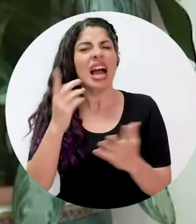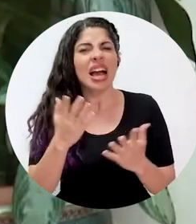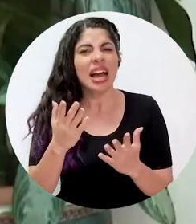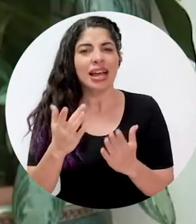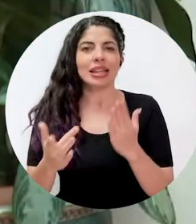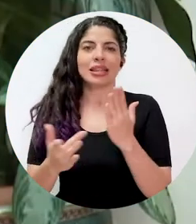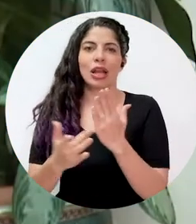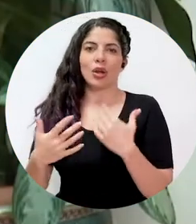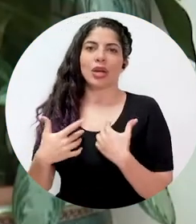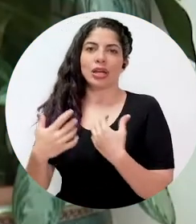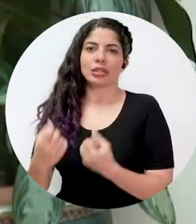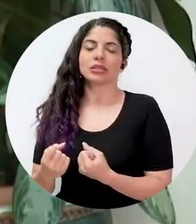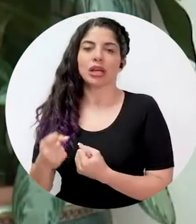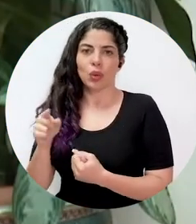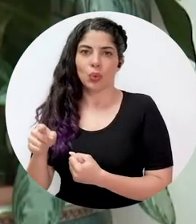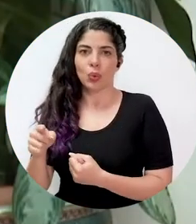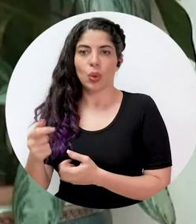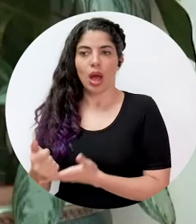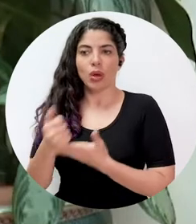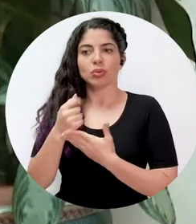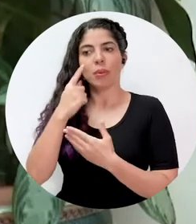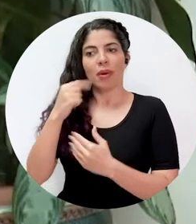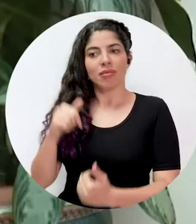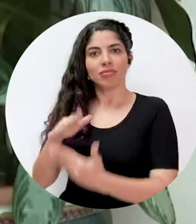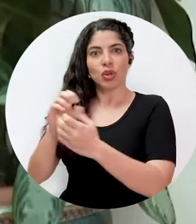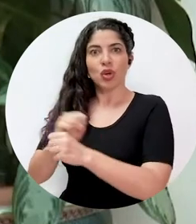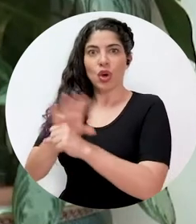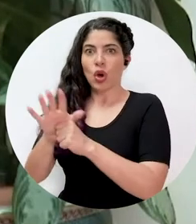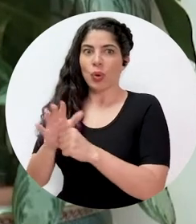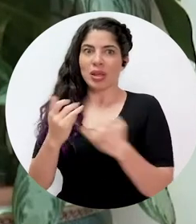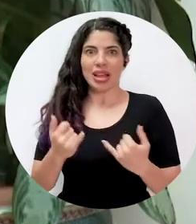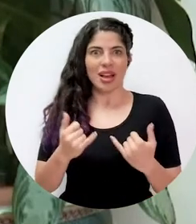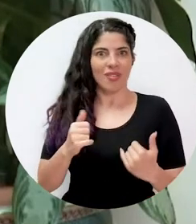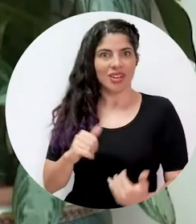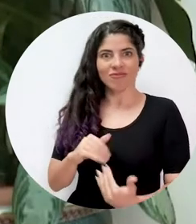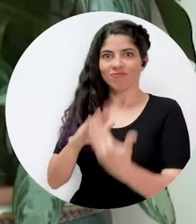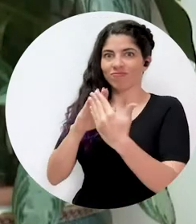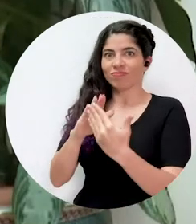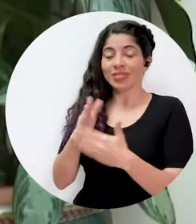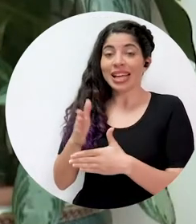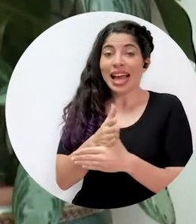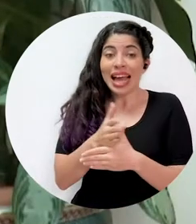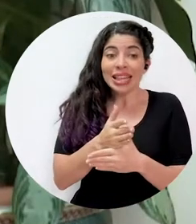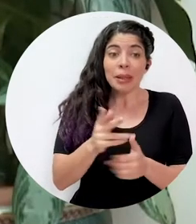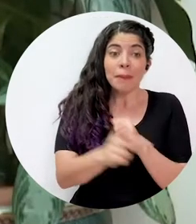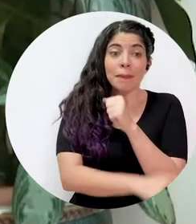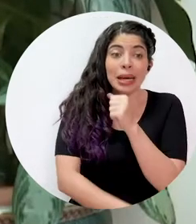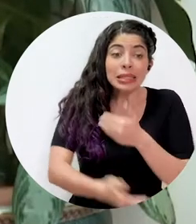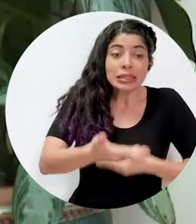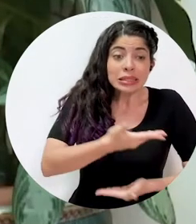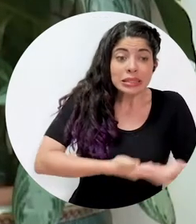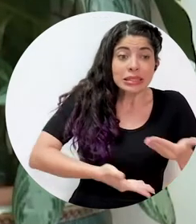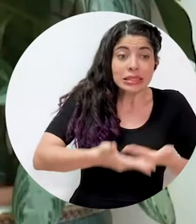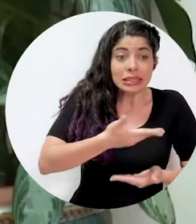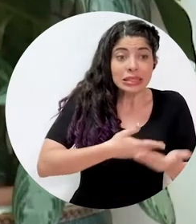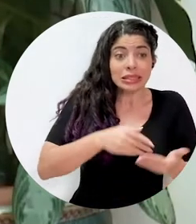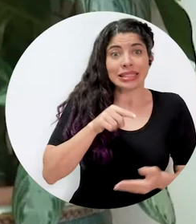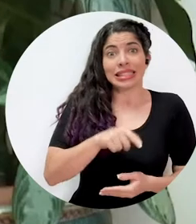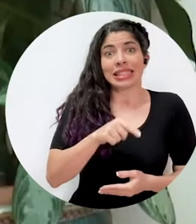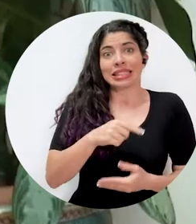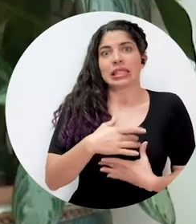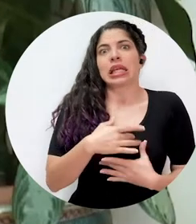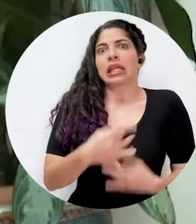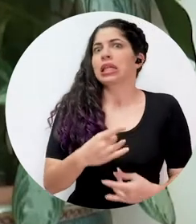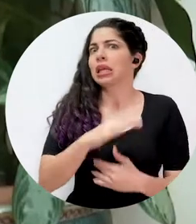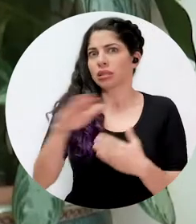technologies necessary to fight COVID-19. Within and between countries, it is in the interest